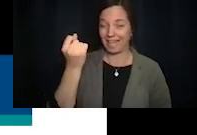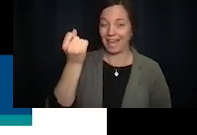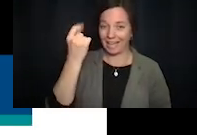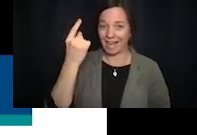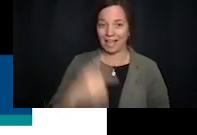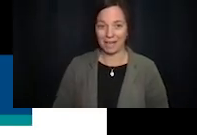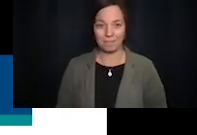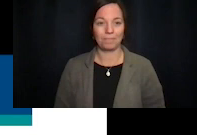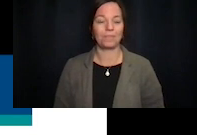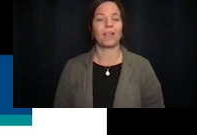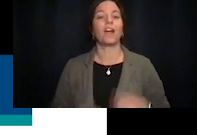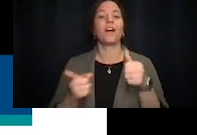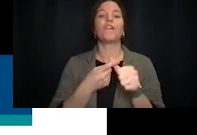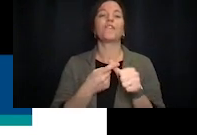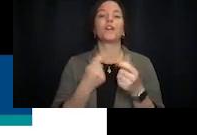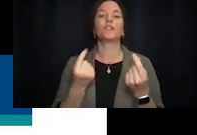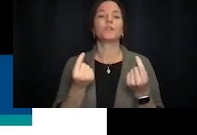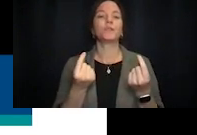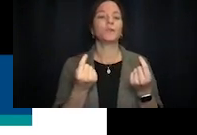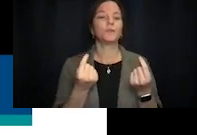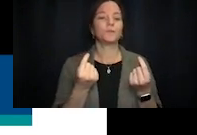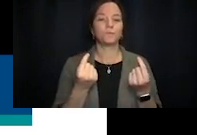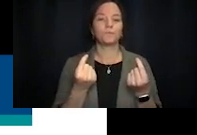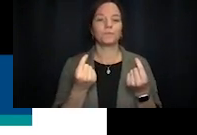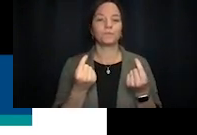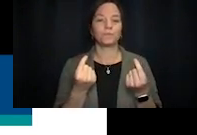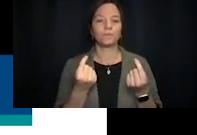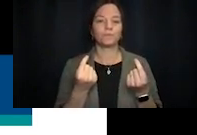All right. The first thing we would like to do is to